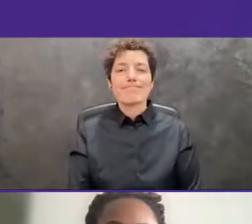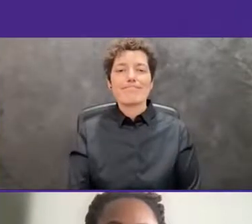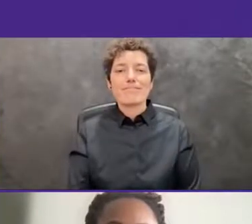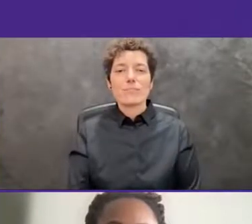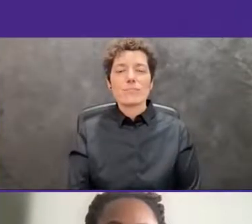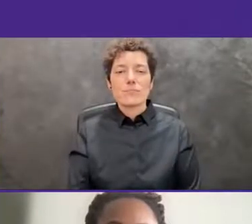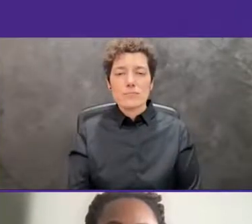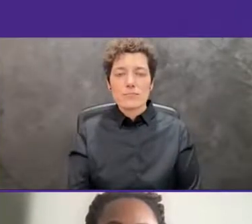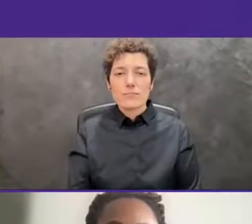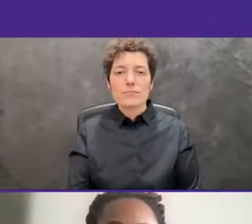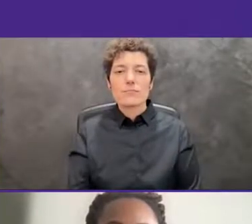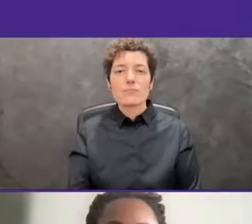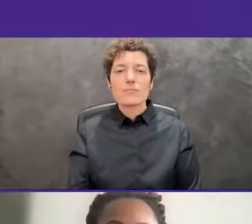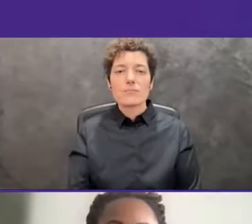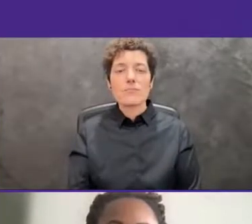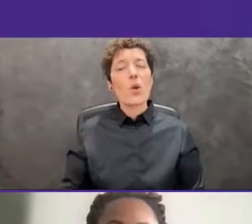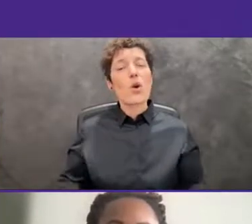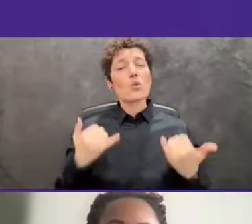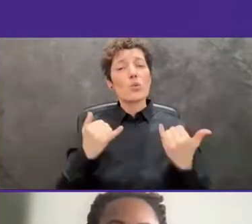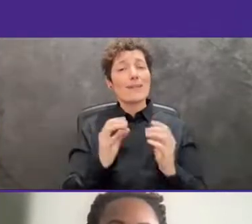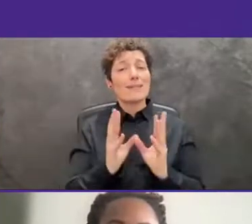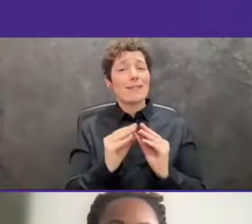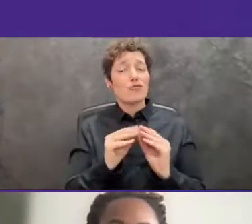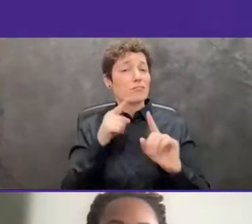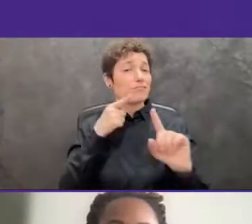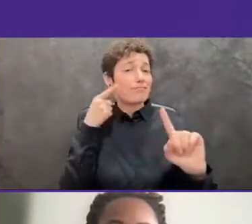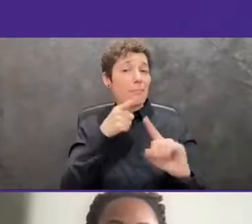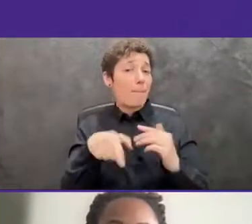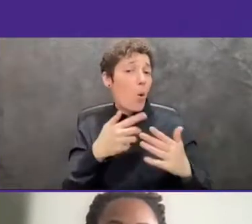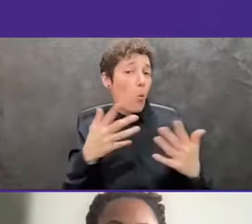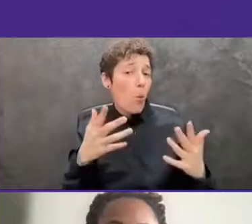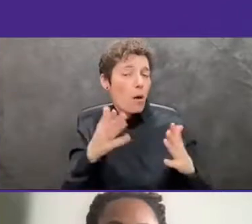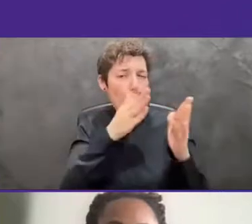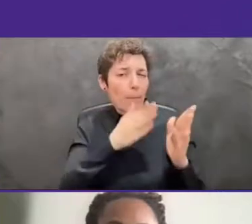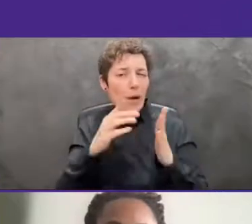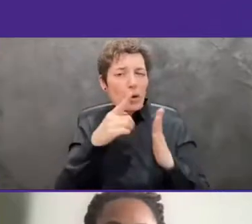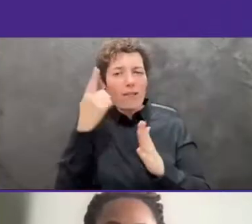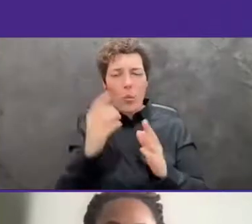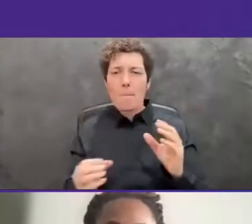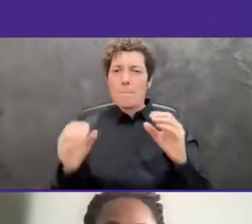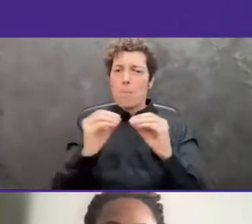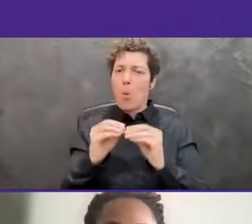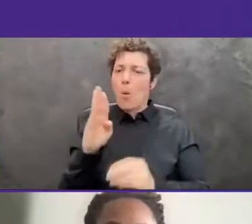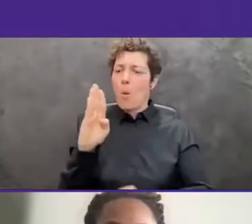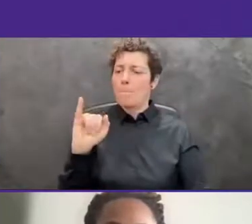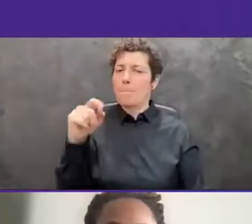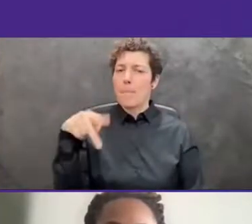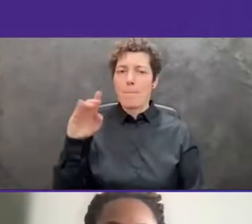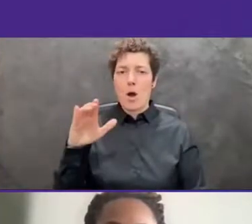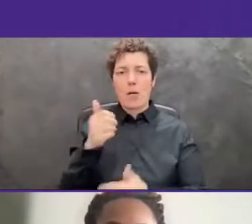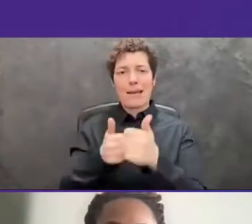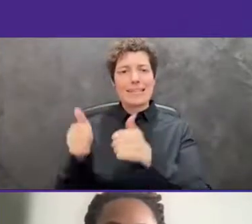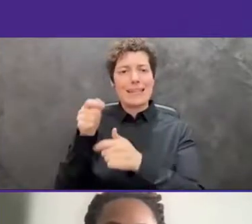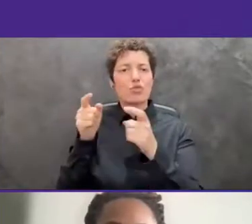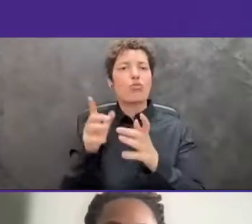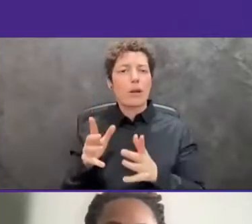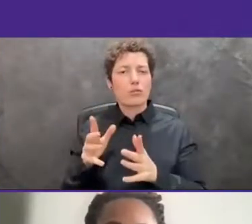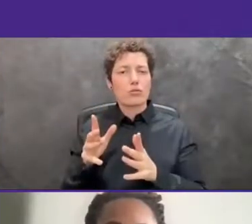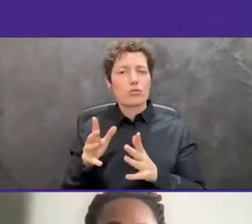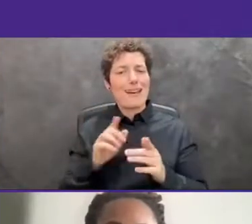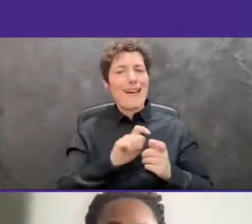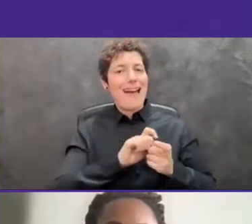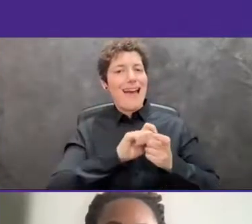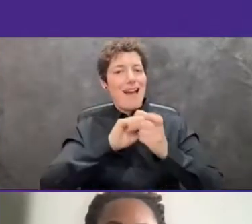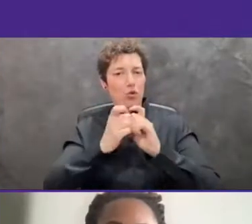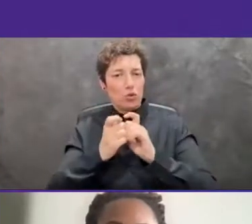Today's session is preparing for BIPOC executive directors, evolution through revolution. In the last